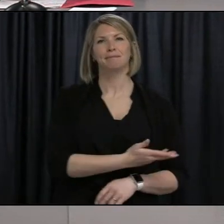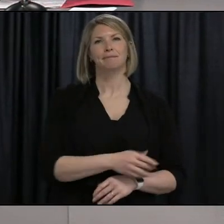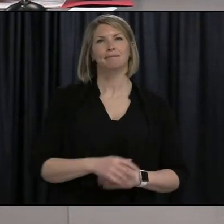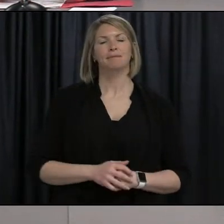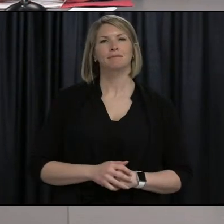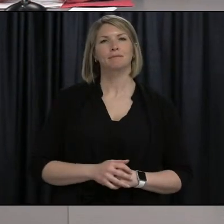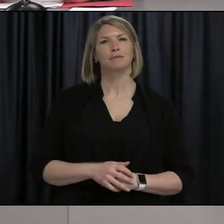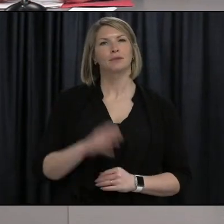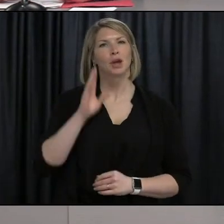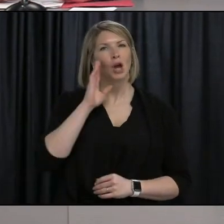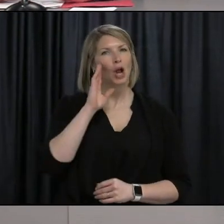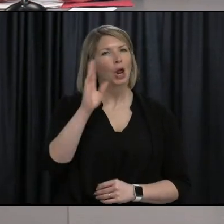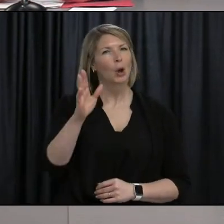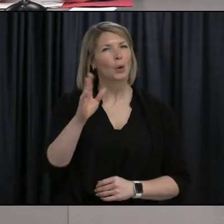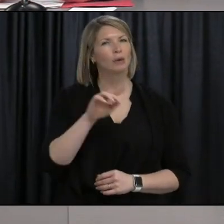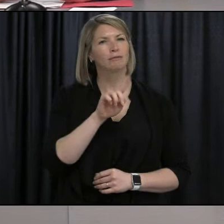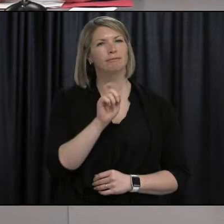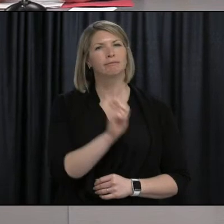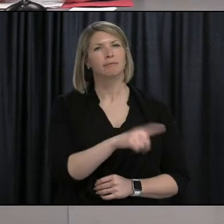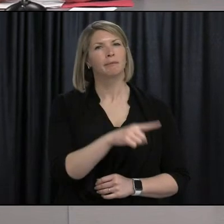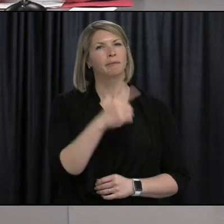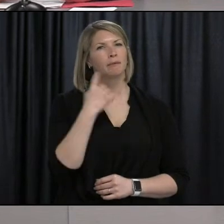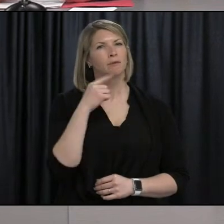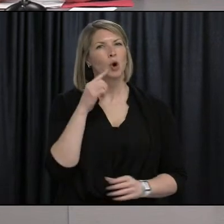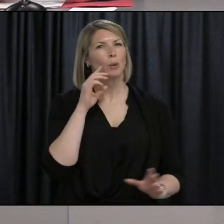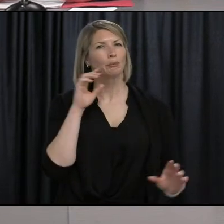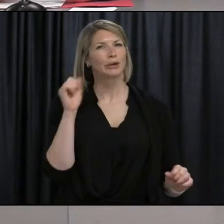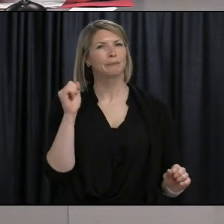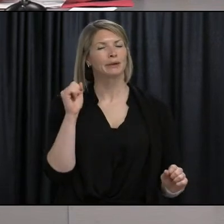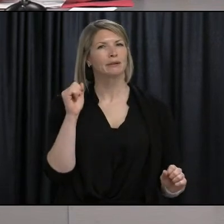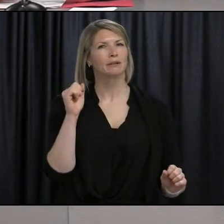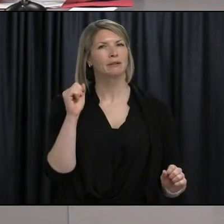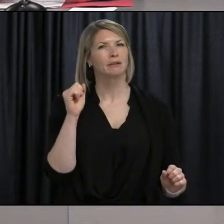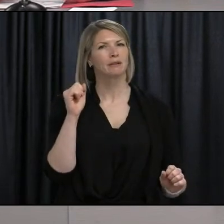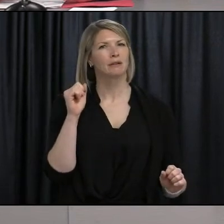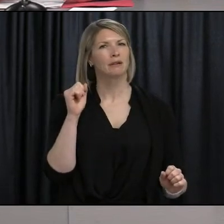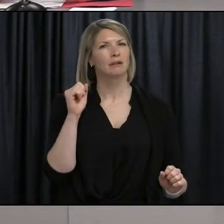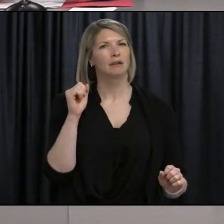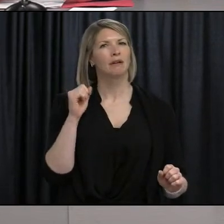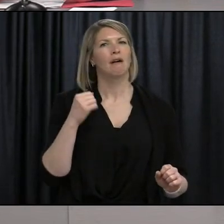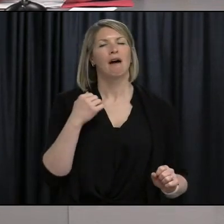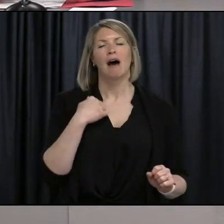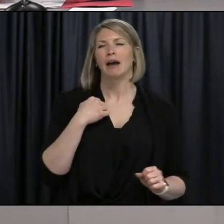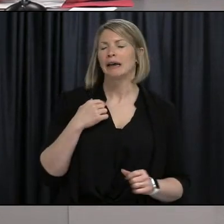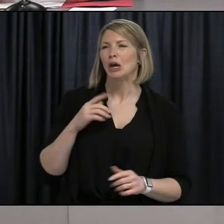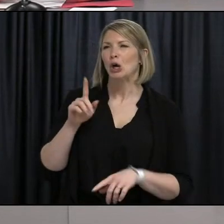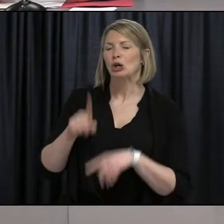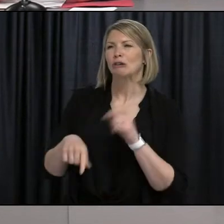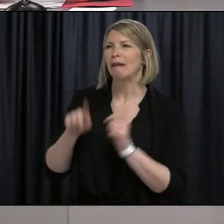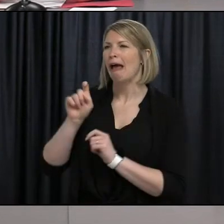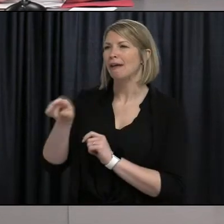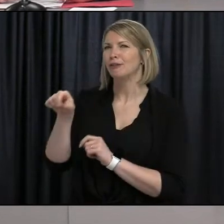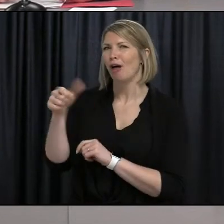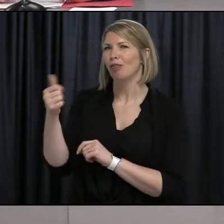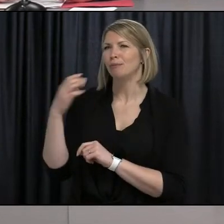Hi. Question for the Premier, which I wasn't able to get in touch with your Energy Minister, so I have to ask it here to you today.